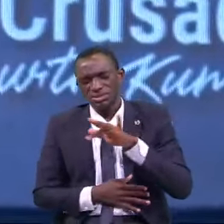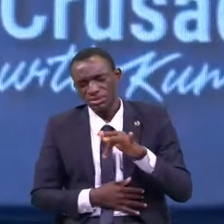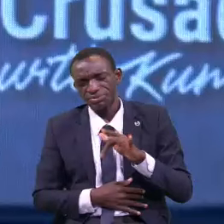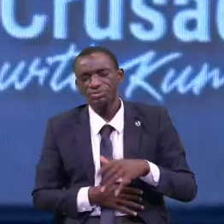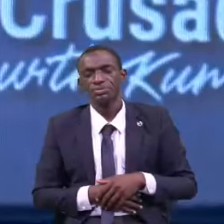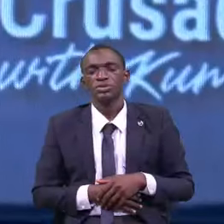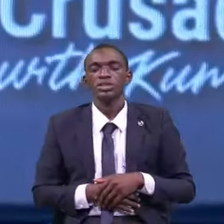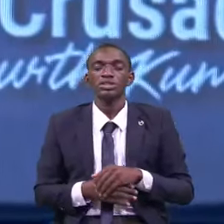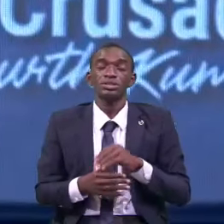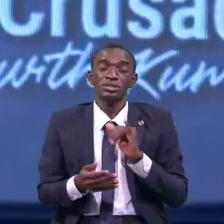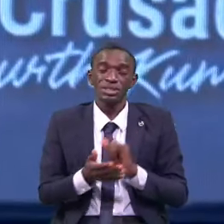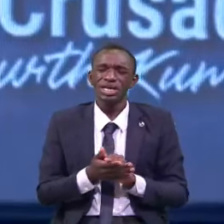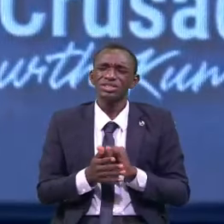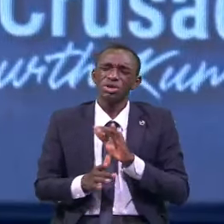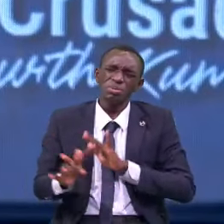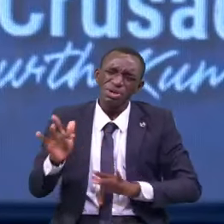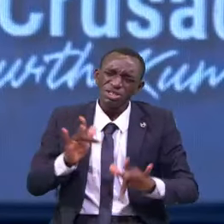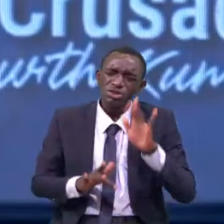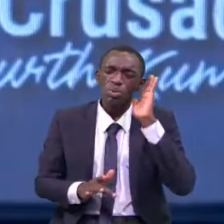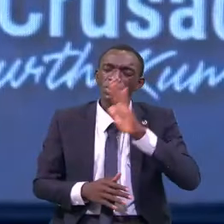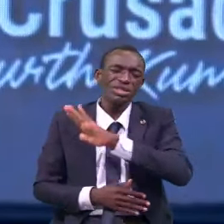That compassion will never fail.